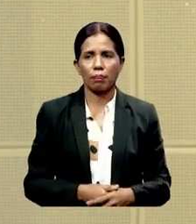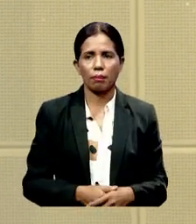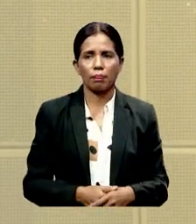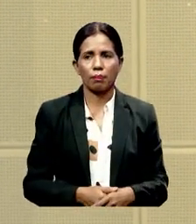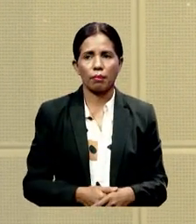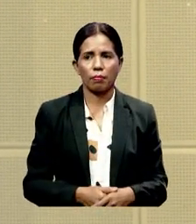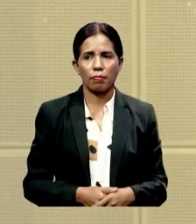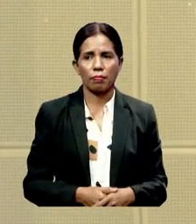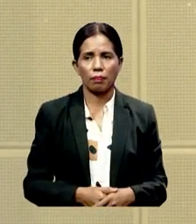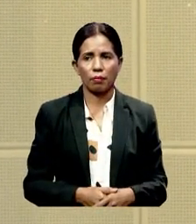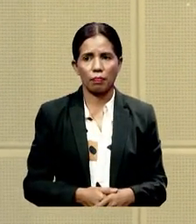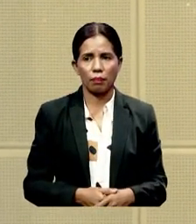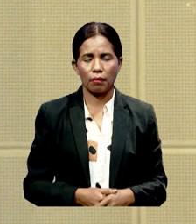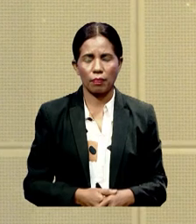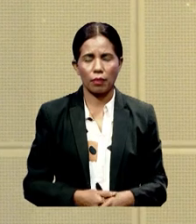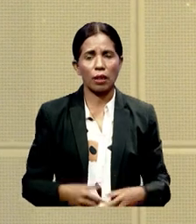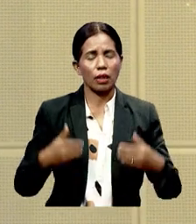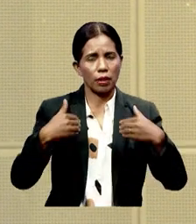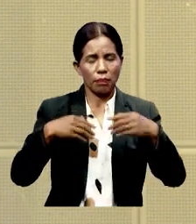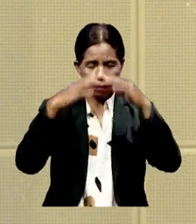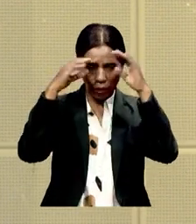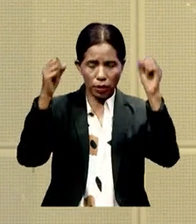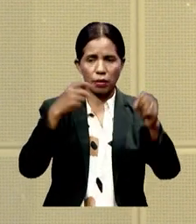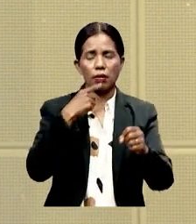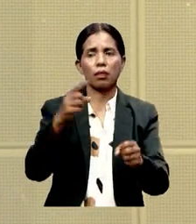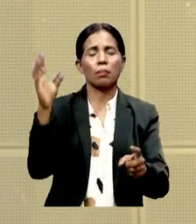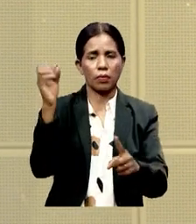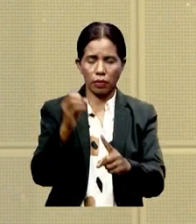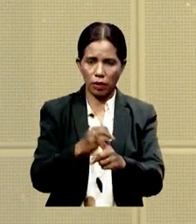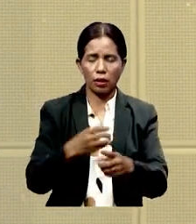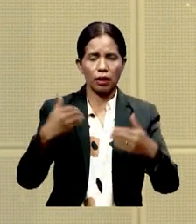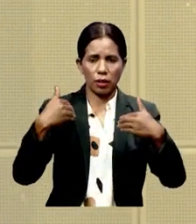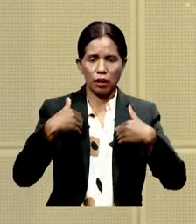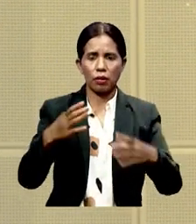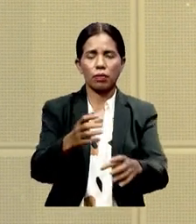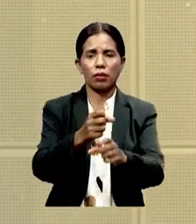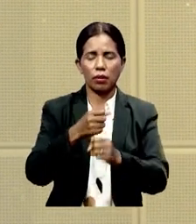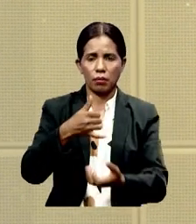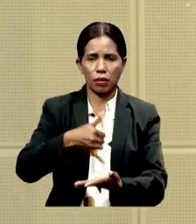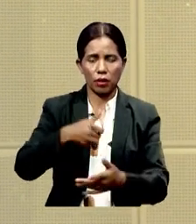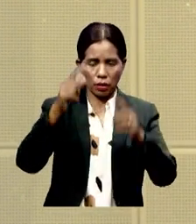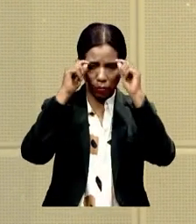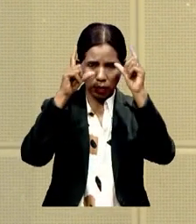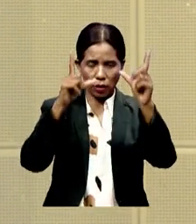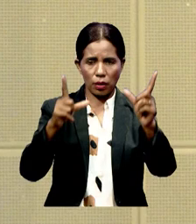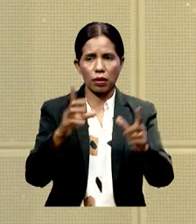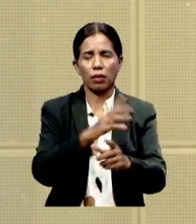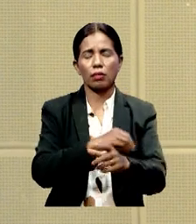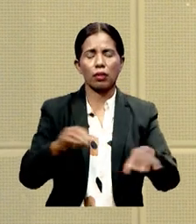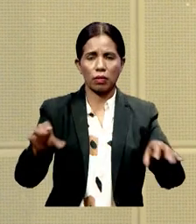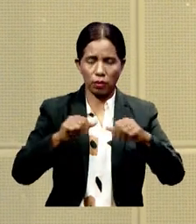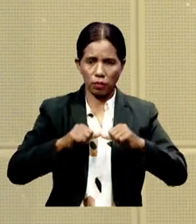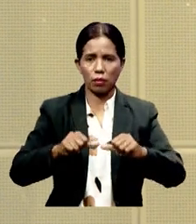Mr. President, there are opportunities abroad and in Timor-Leste that New Zealand would like to work with you